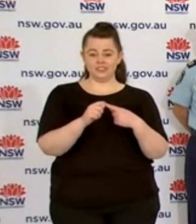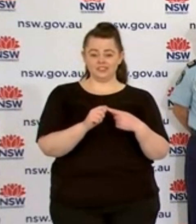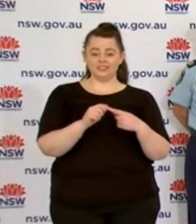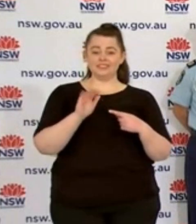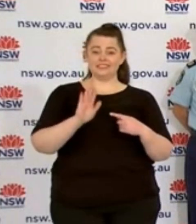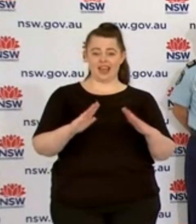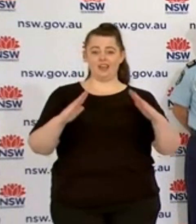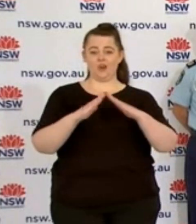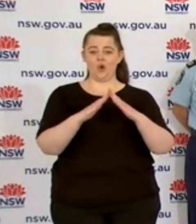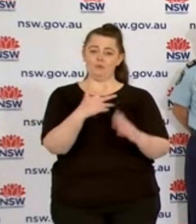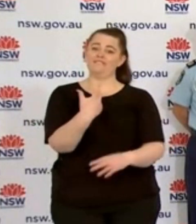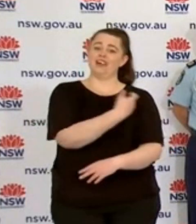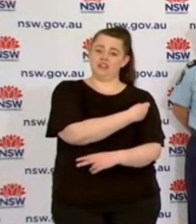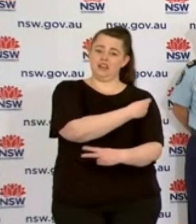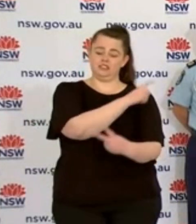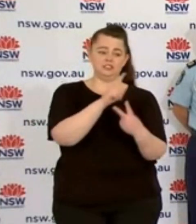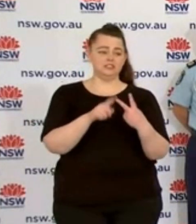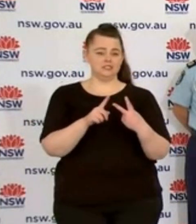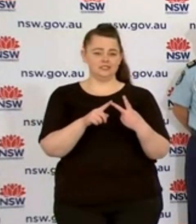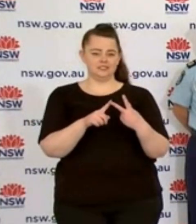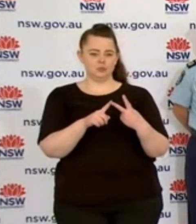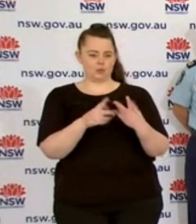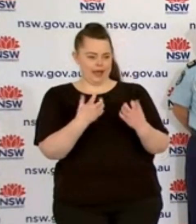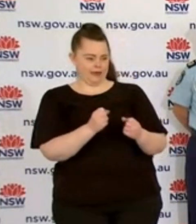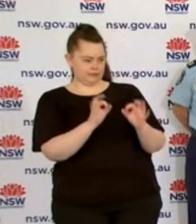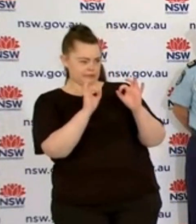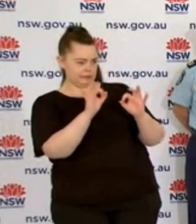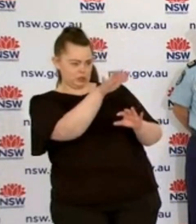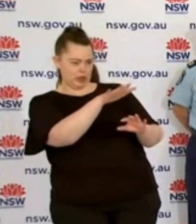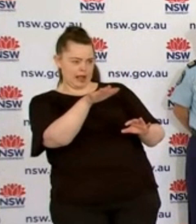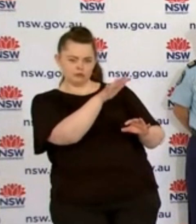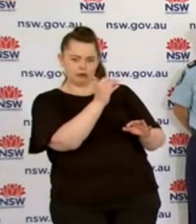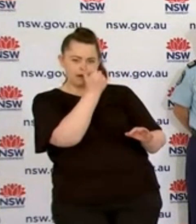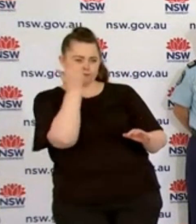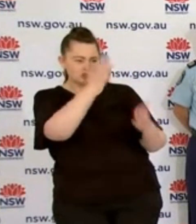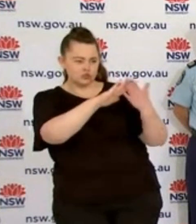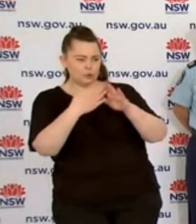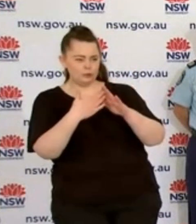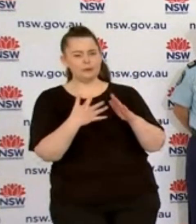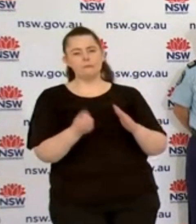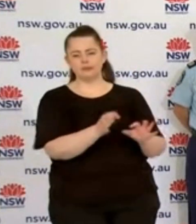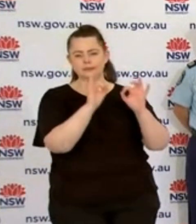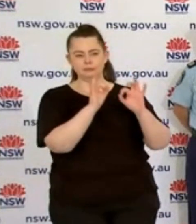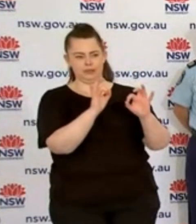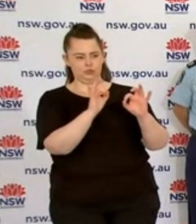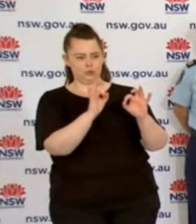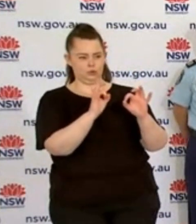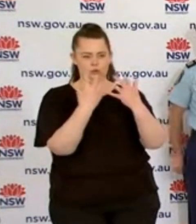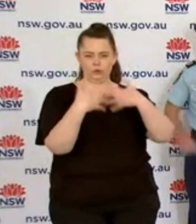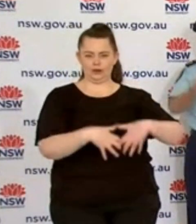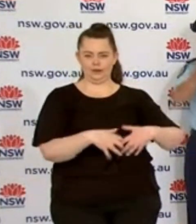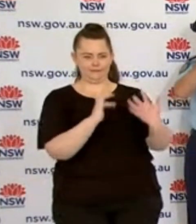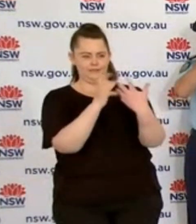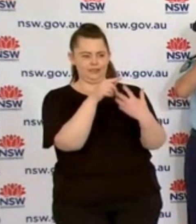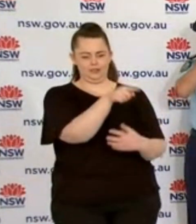in particular parts of our state, we have strategies that are going to work for those specific needs. Suggested, given what the